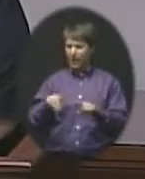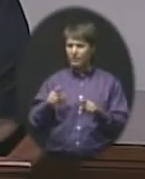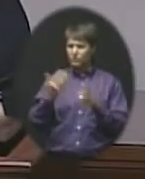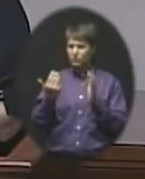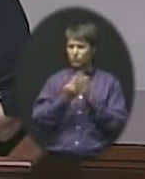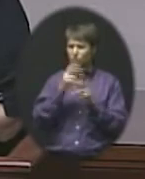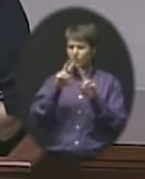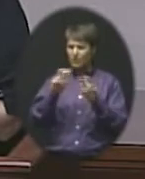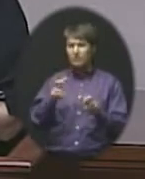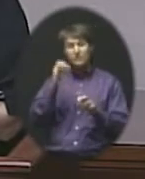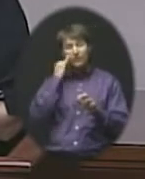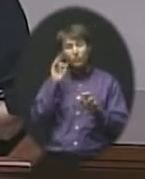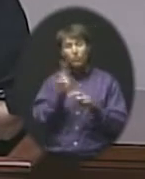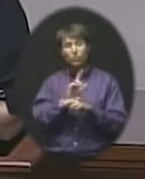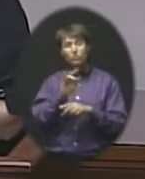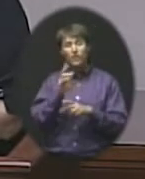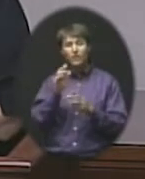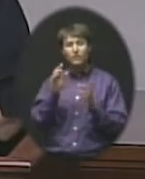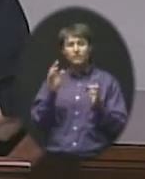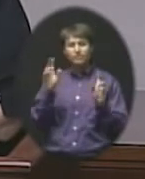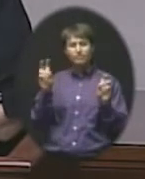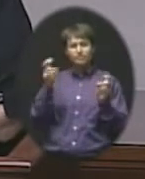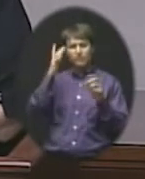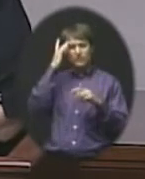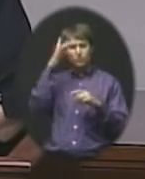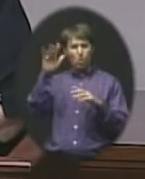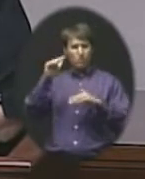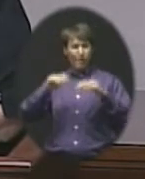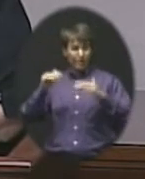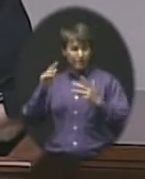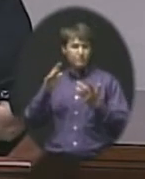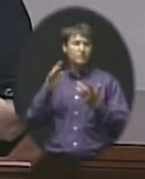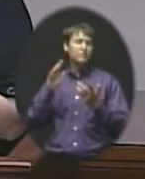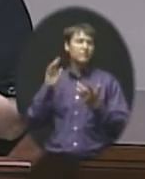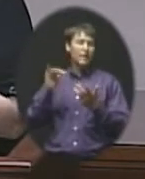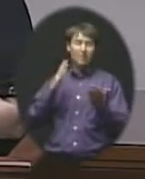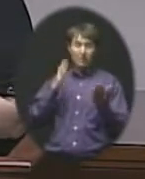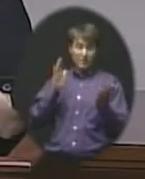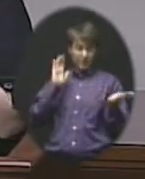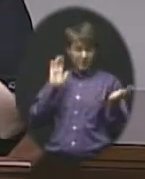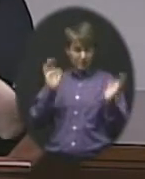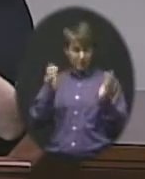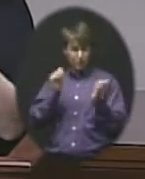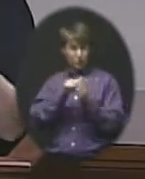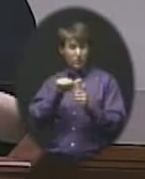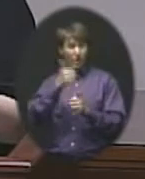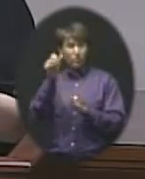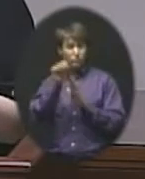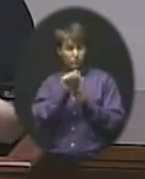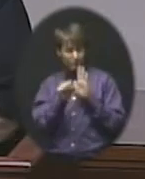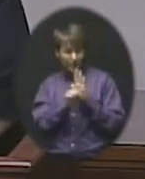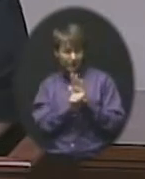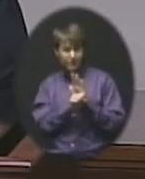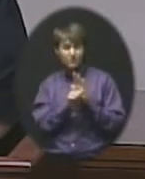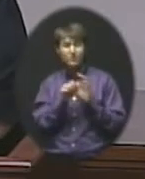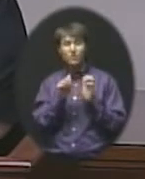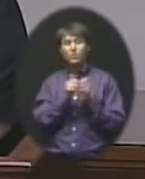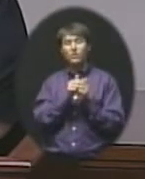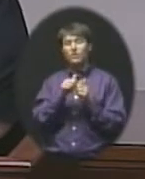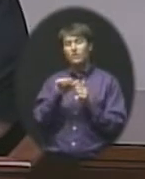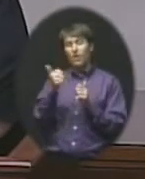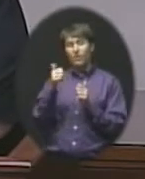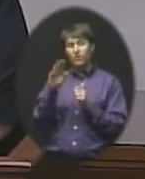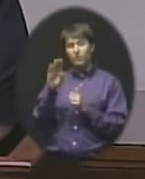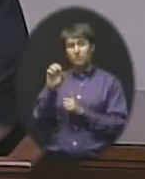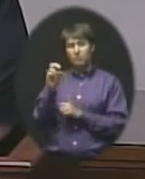we go with, for example, Smarter Balance, there might be comparisons of other states, of other benchmarks to look